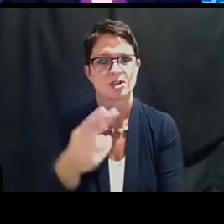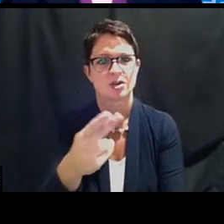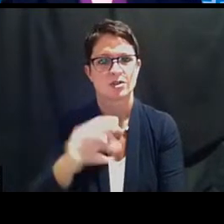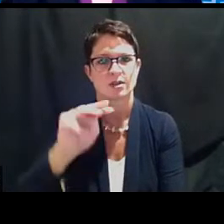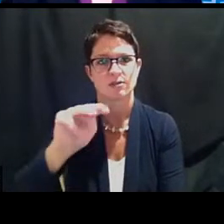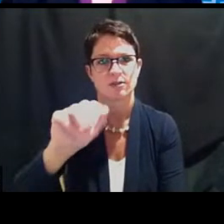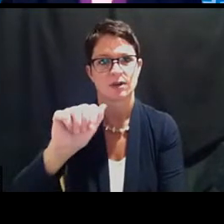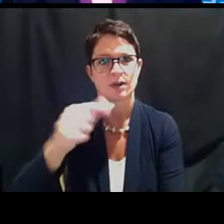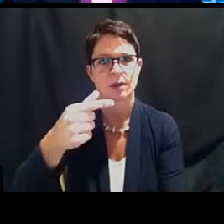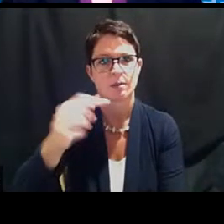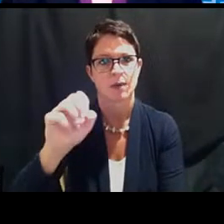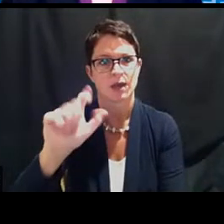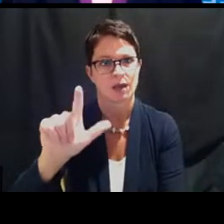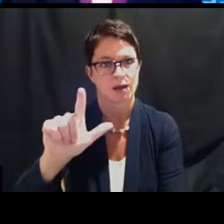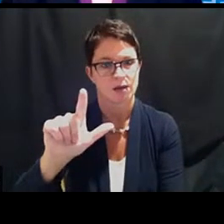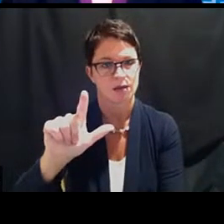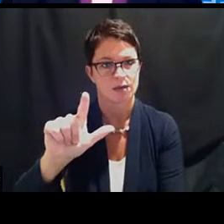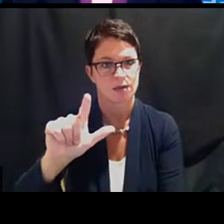Miguel.